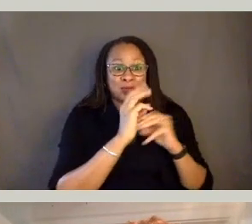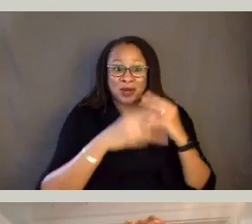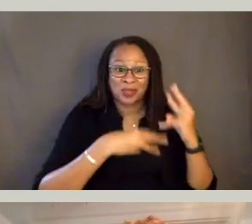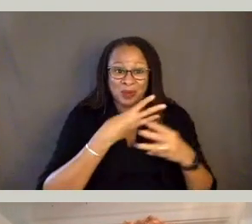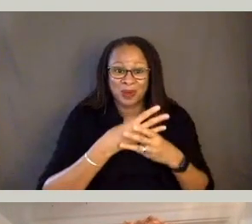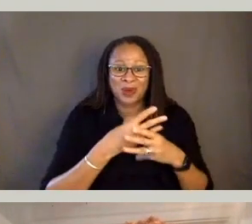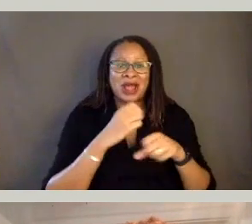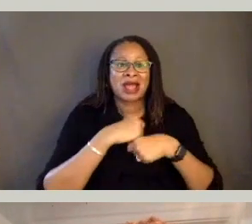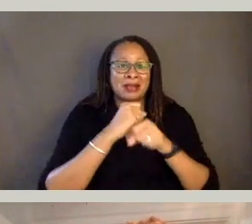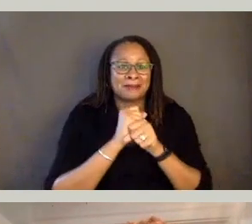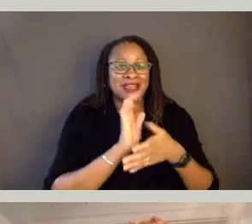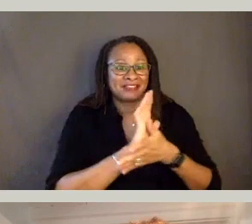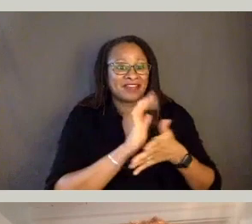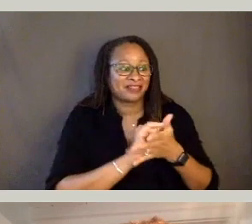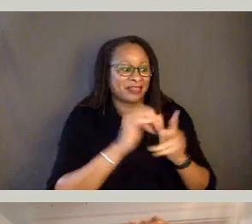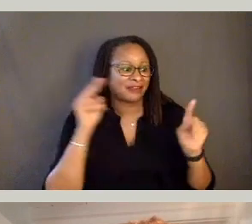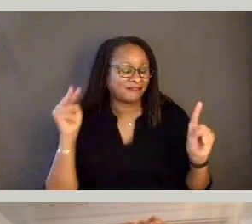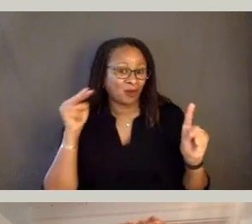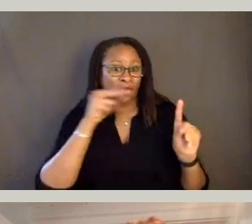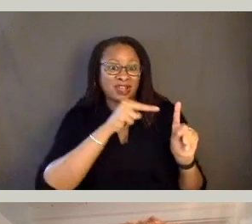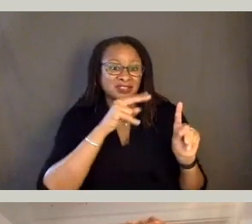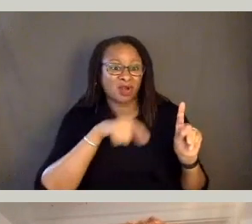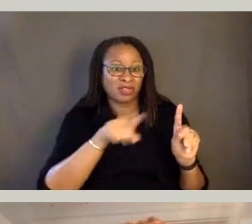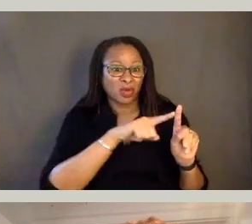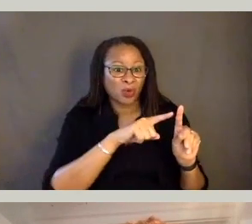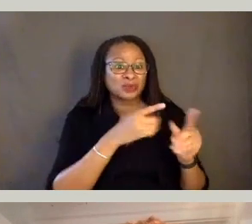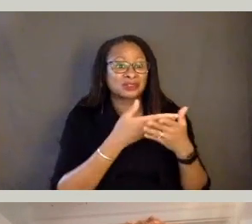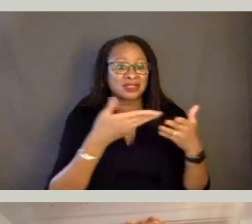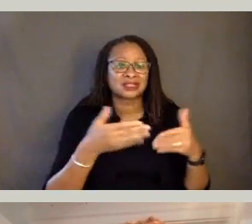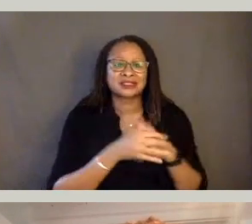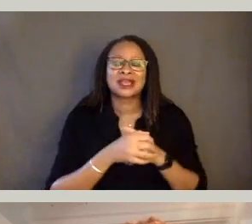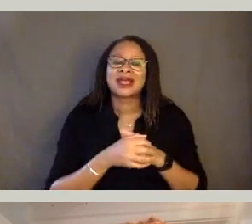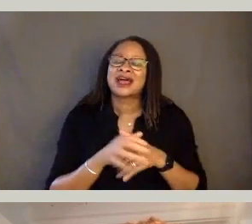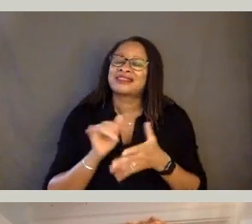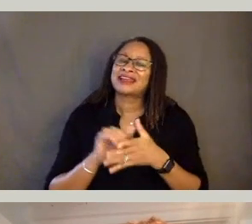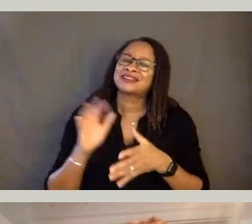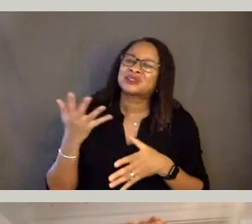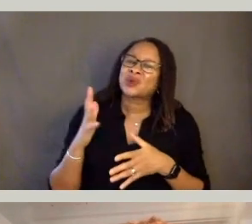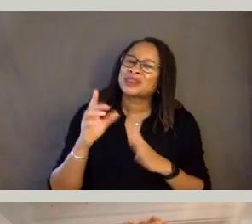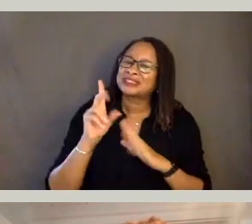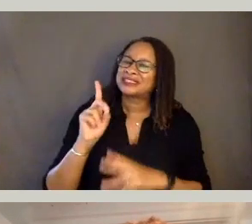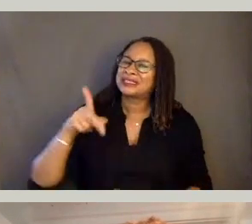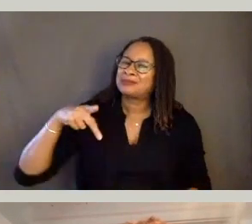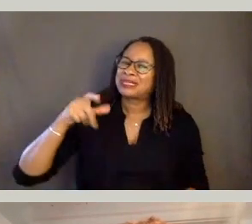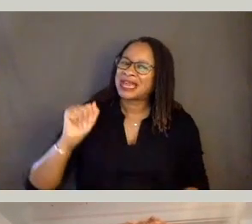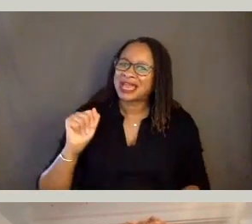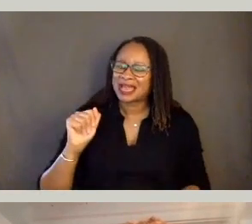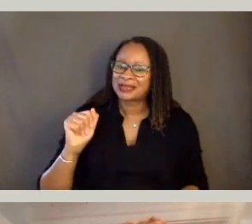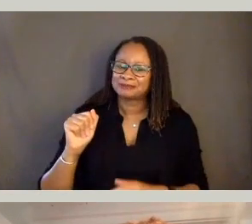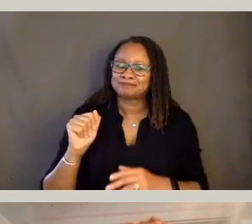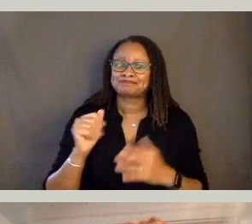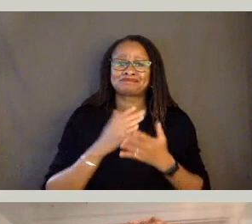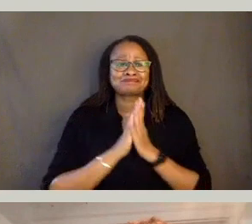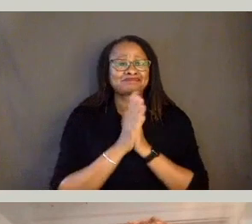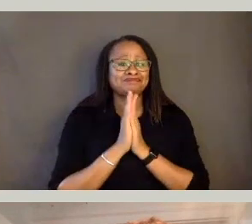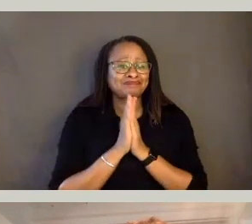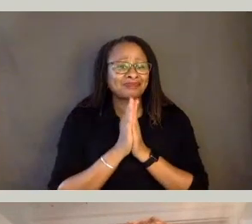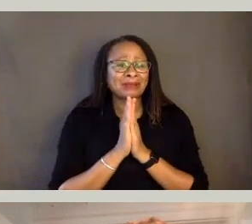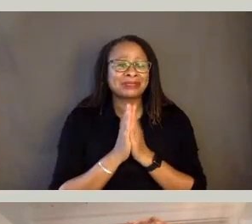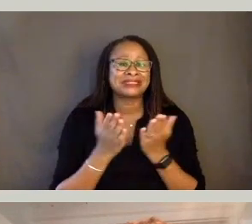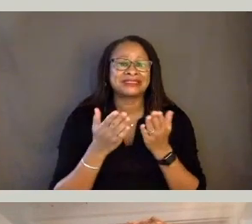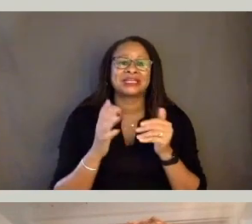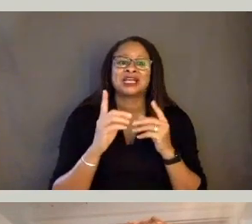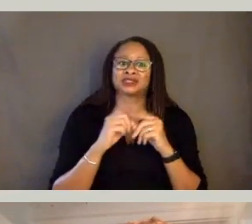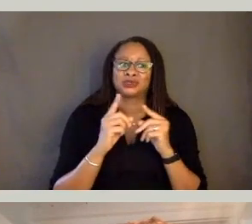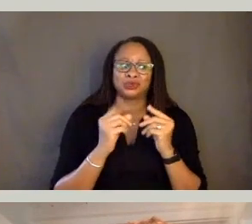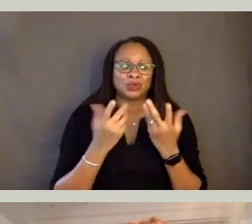and making the films that shine a light on these things. So those are sort of the DPA's pleas to open our arms to the